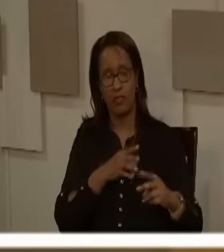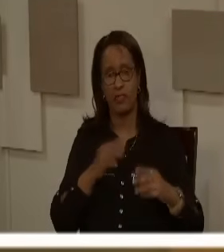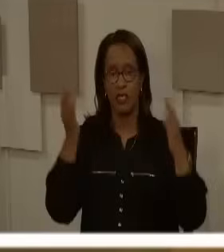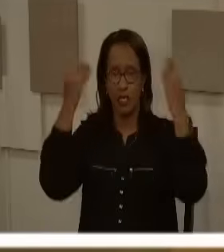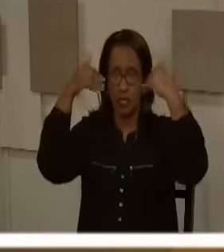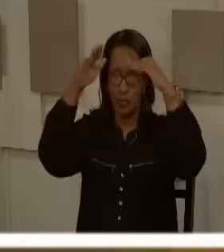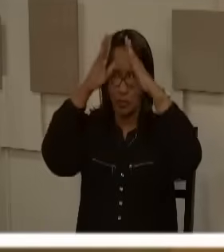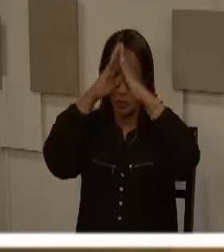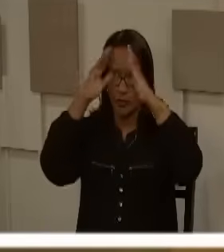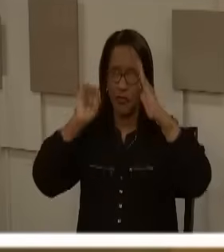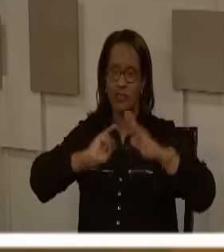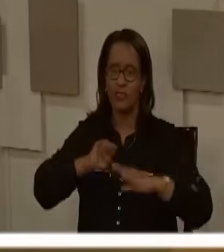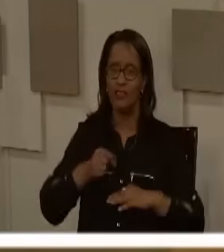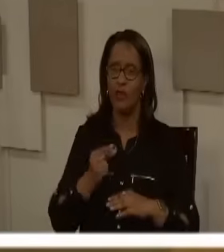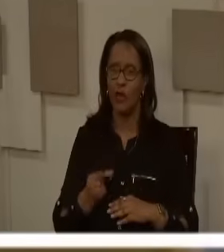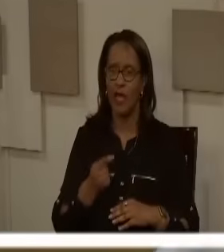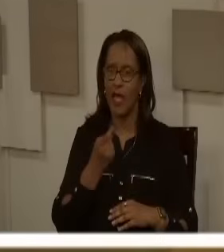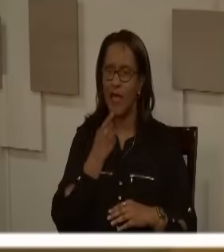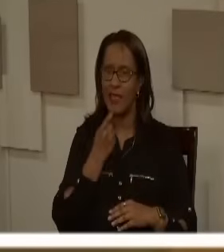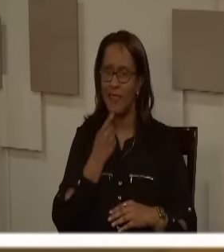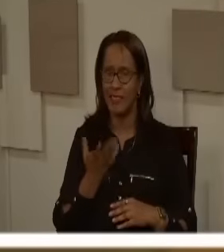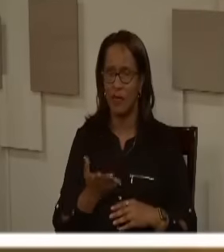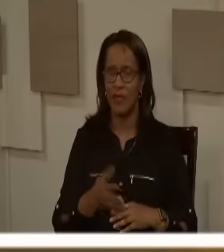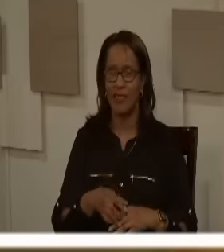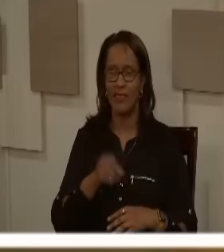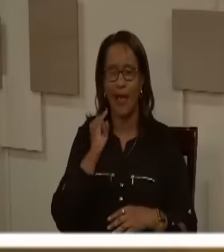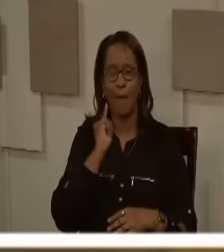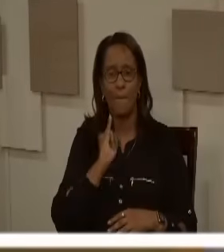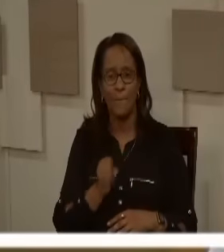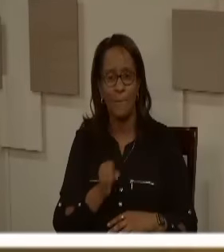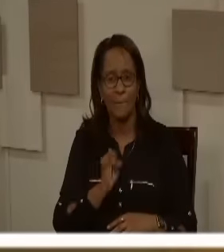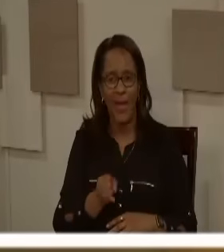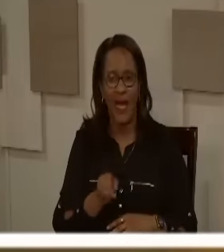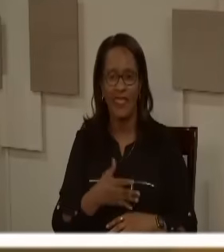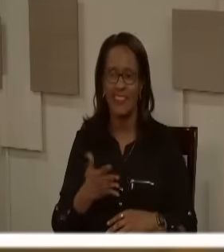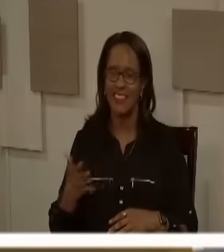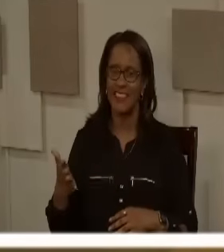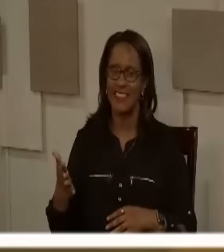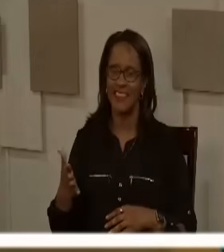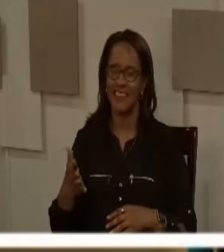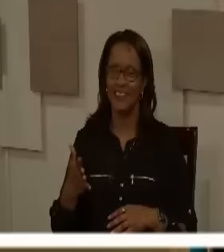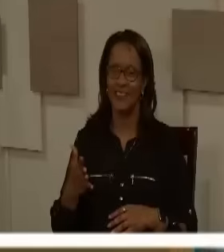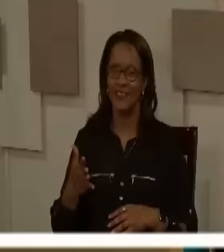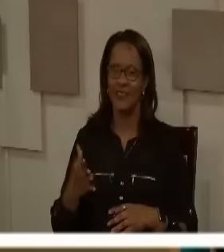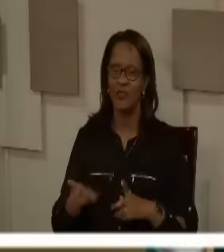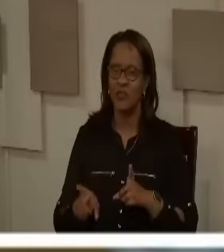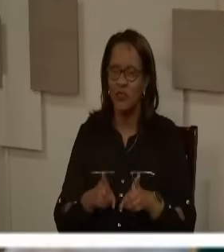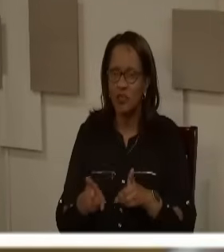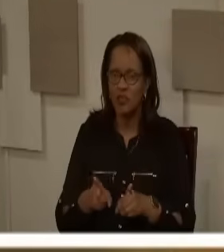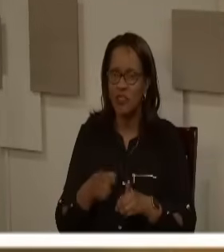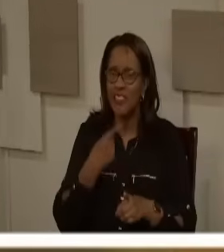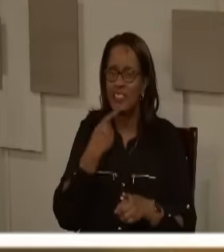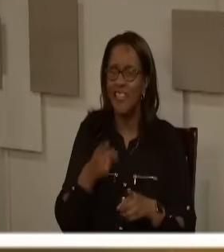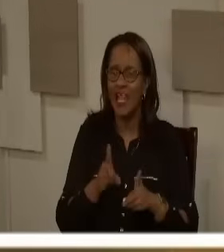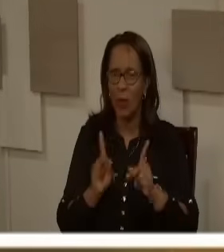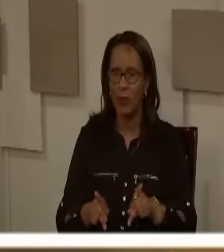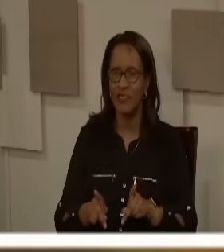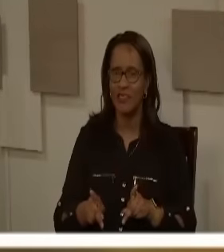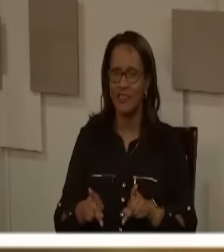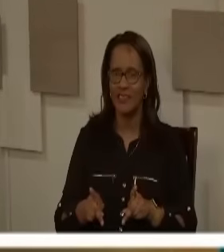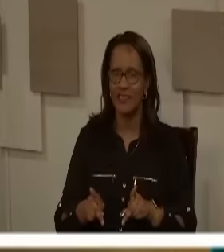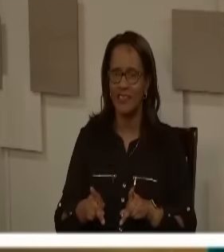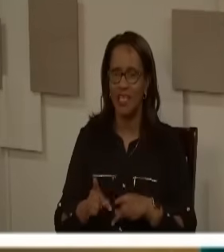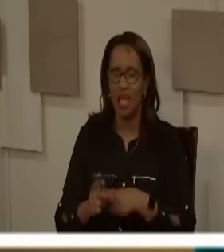The devil has a far better marketing strategy. Give us what we want, give us pleasure, give us the things we want to have,